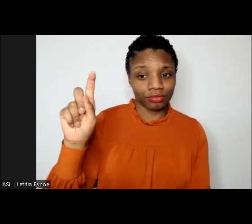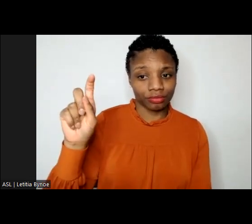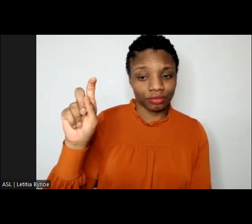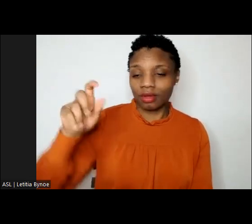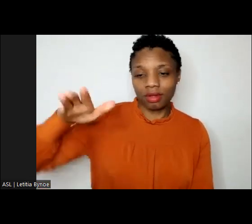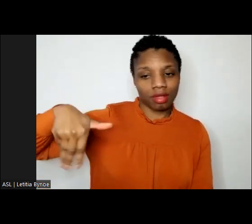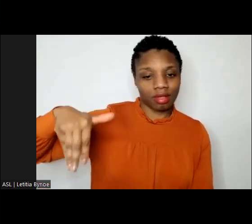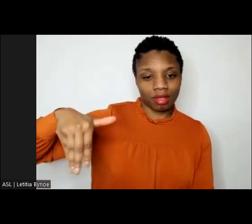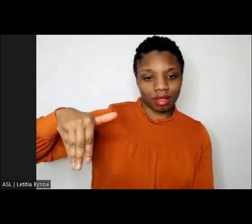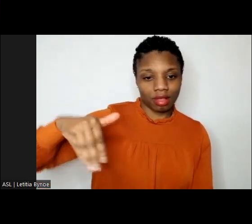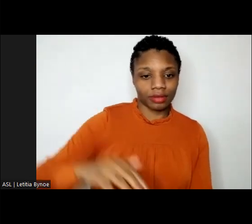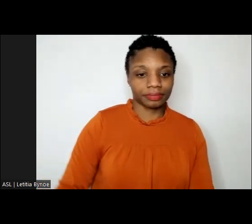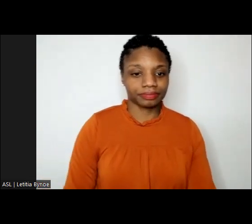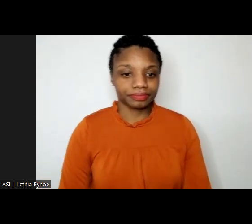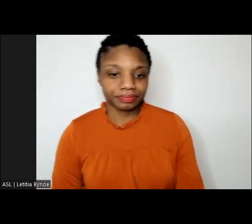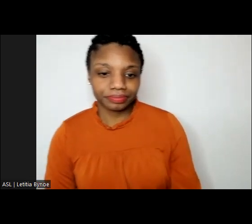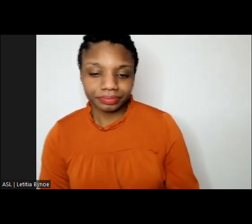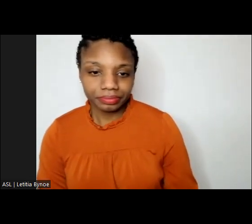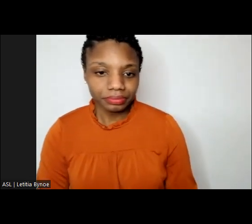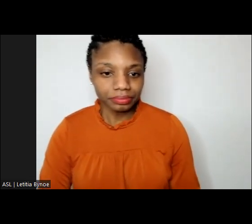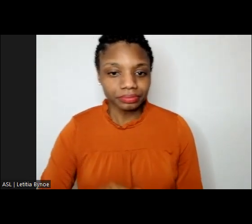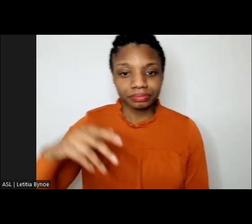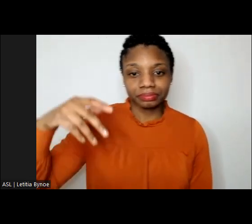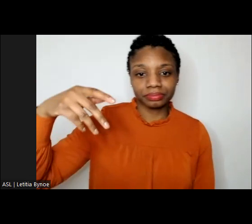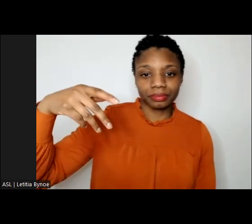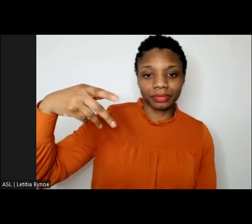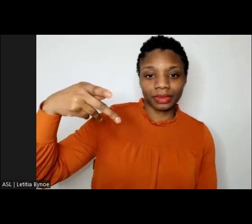Not yet. Pat Spence?